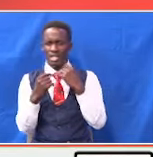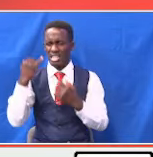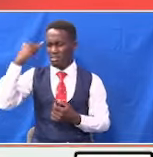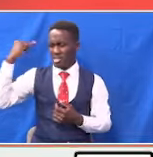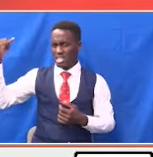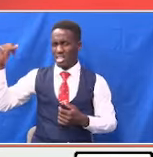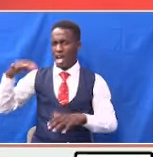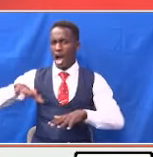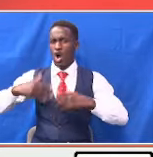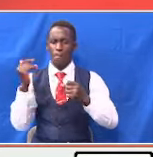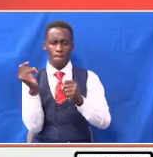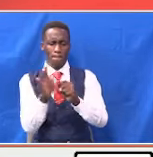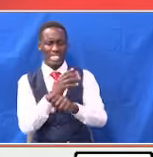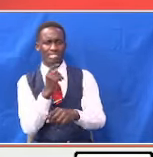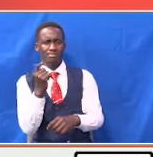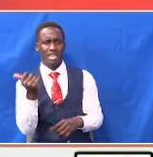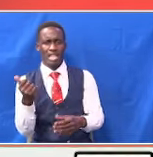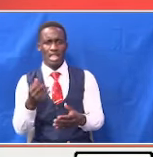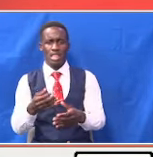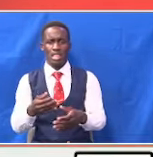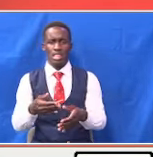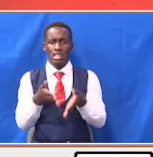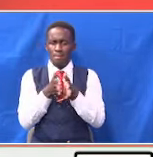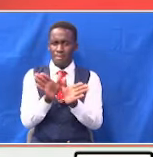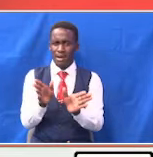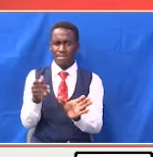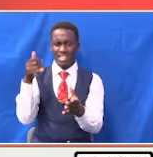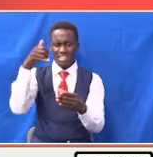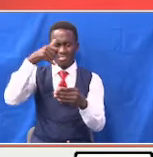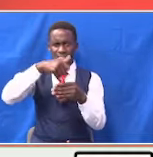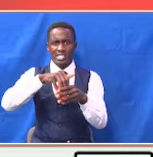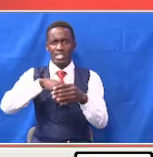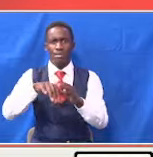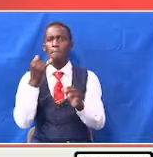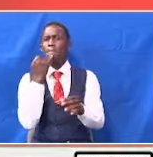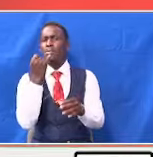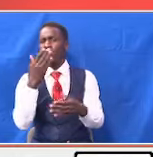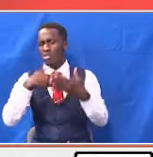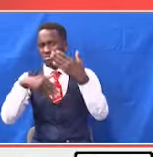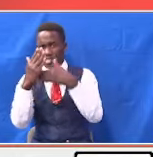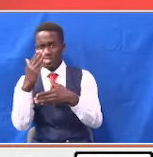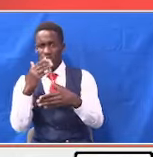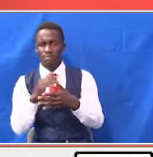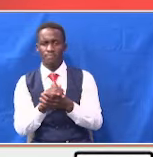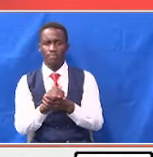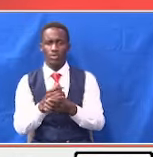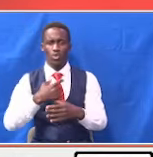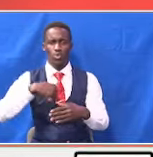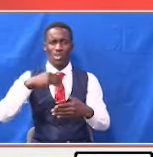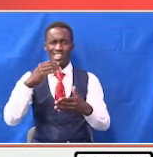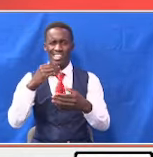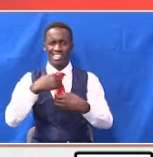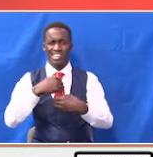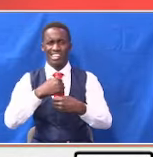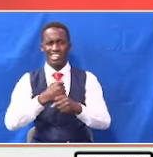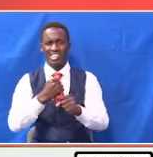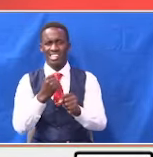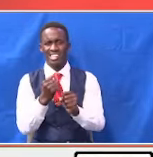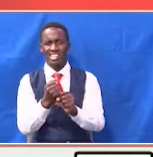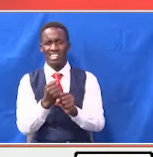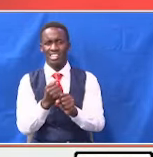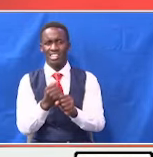how much money the public has invested in Moi University. Because we're just creating, you know, I've been